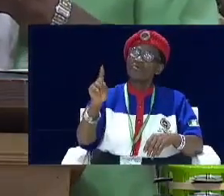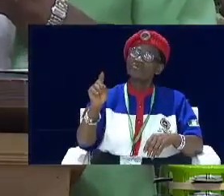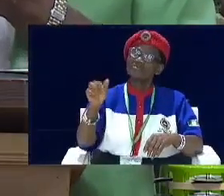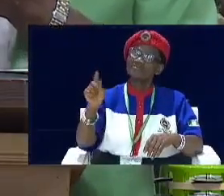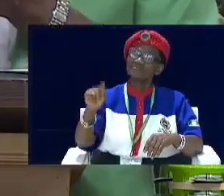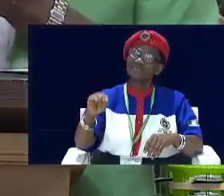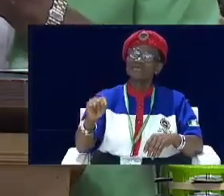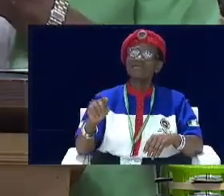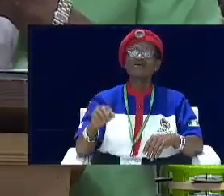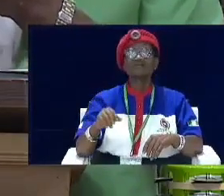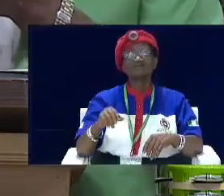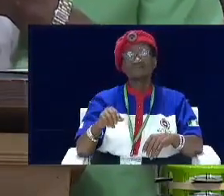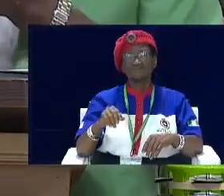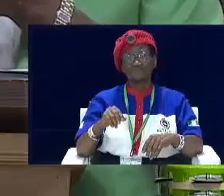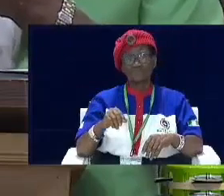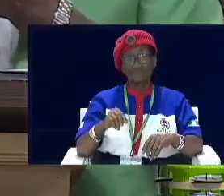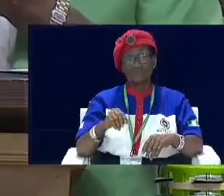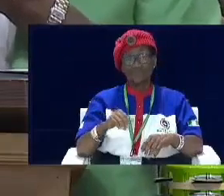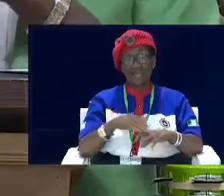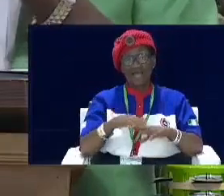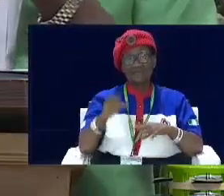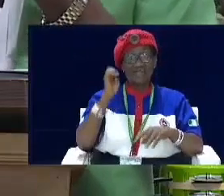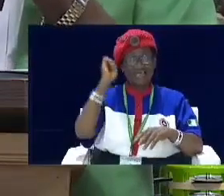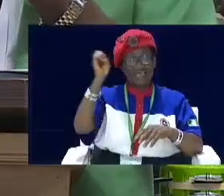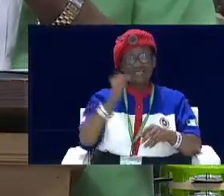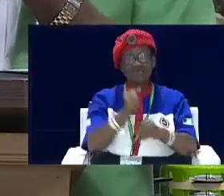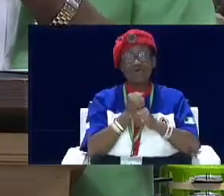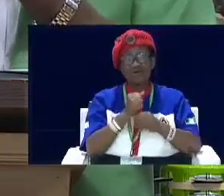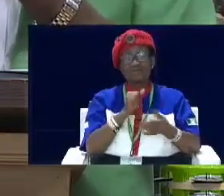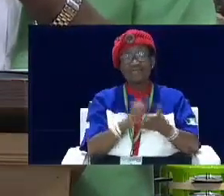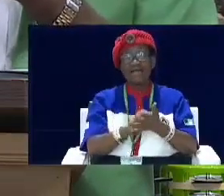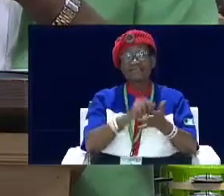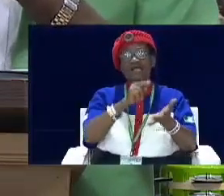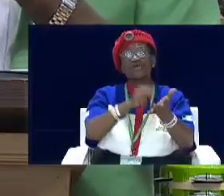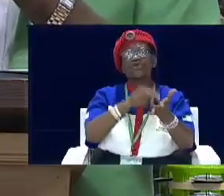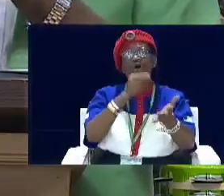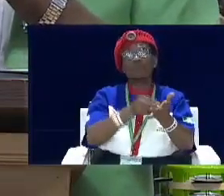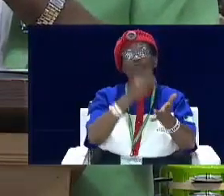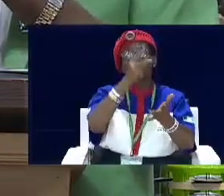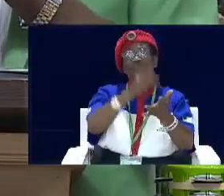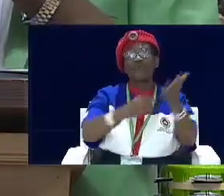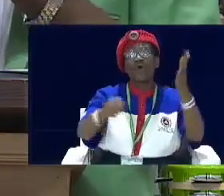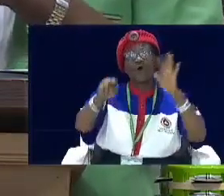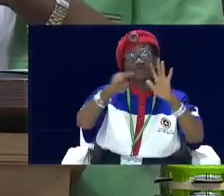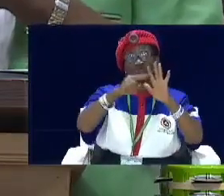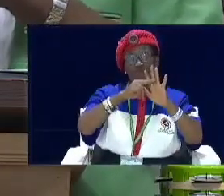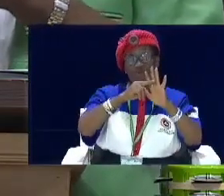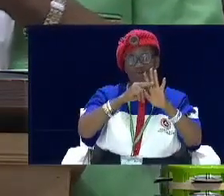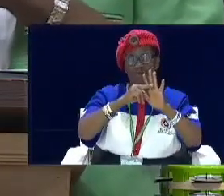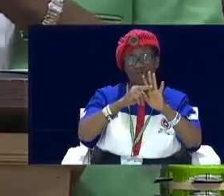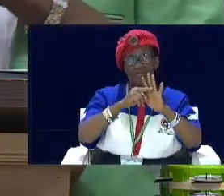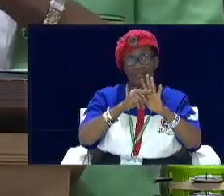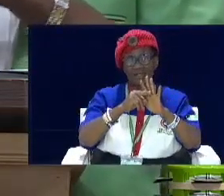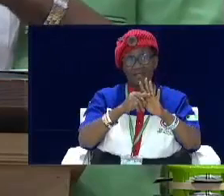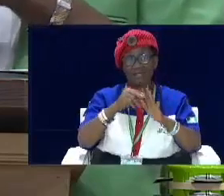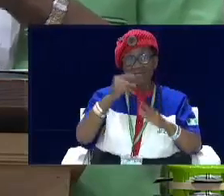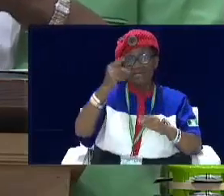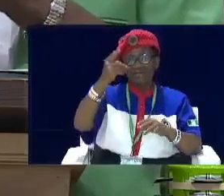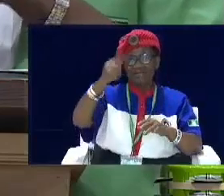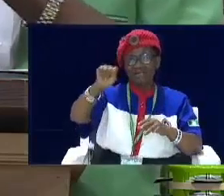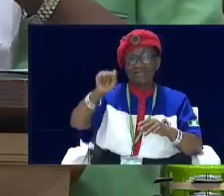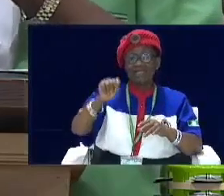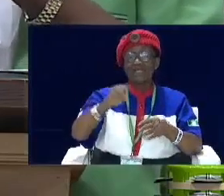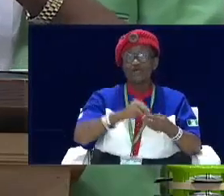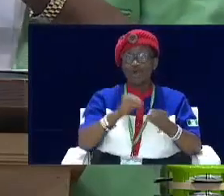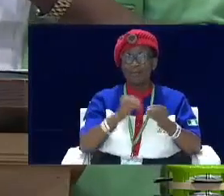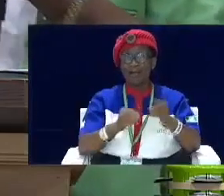After he got that double portion. Nigba to gba ilopo meji agbara yi. The number one obstacle